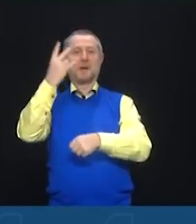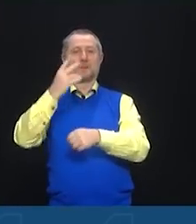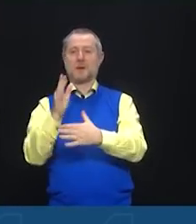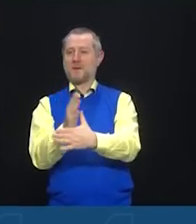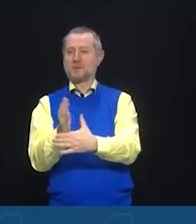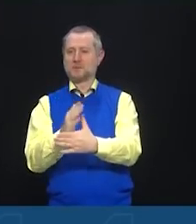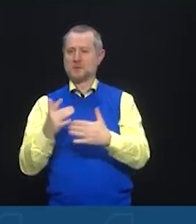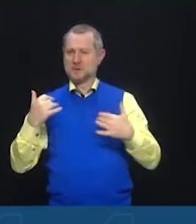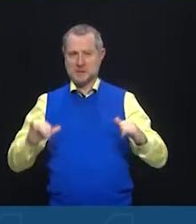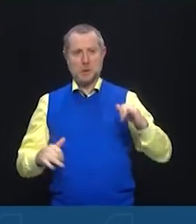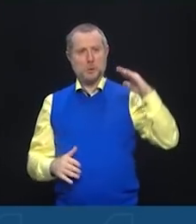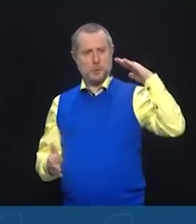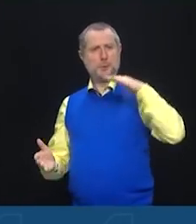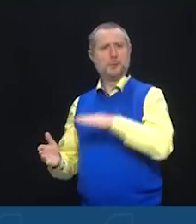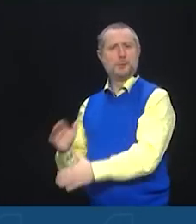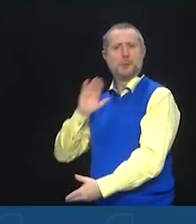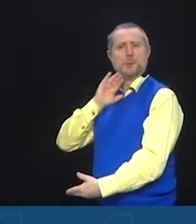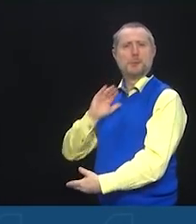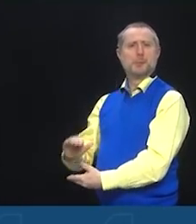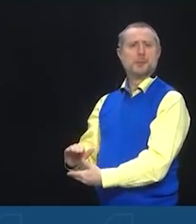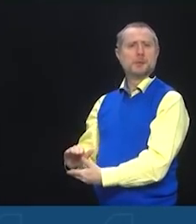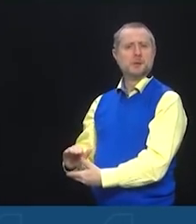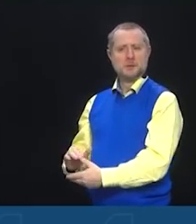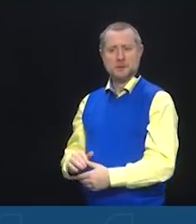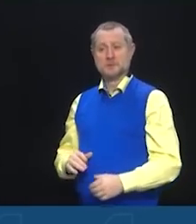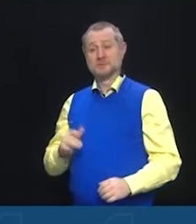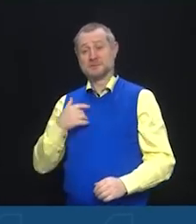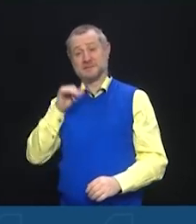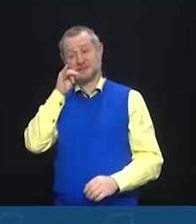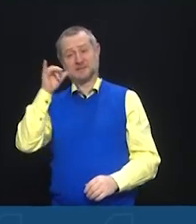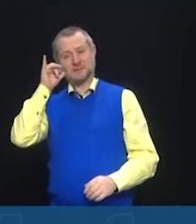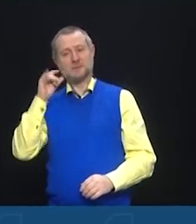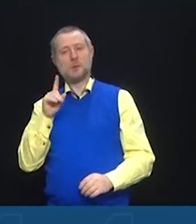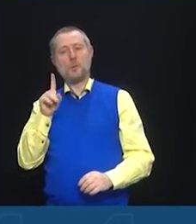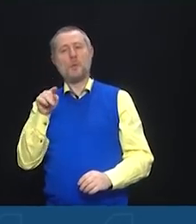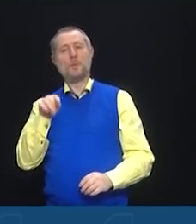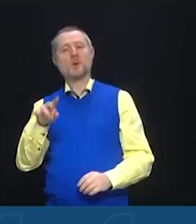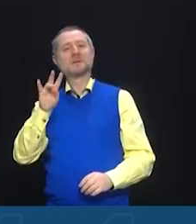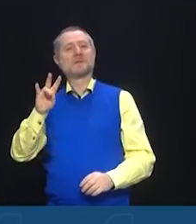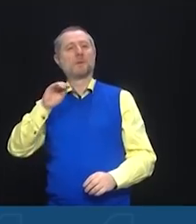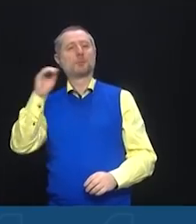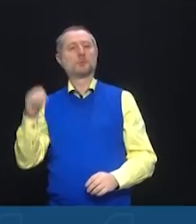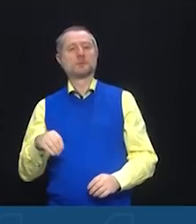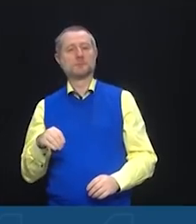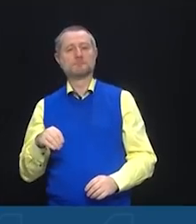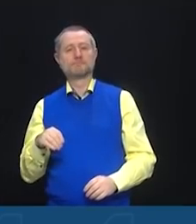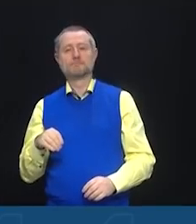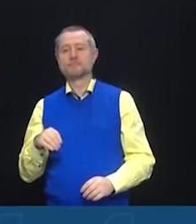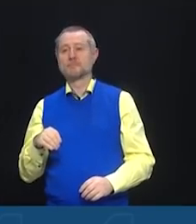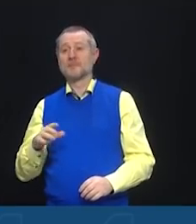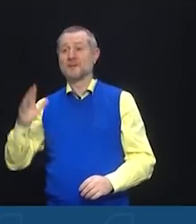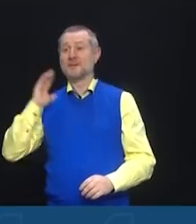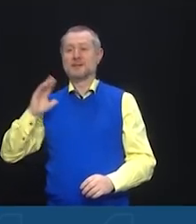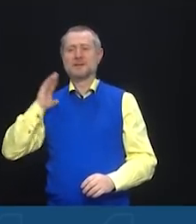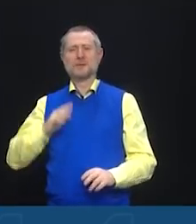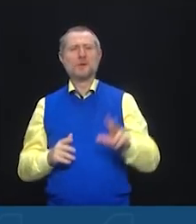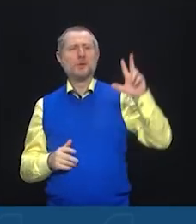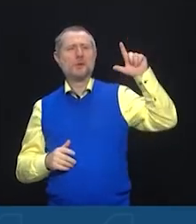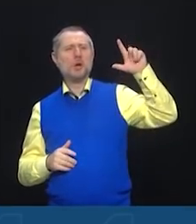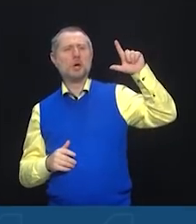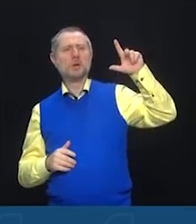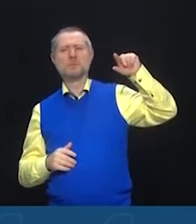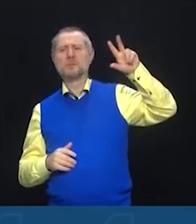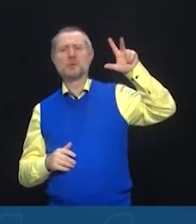down. And for February 26th, it is 1.7%, down from 23% on January